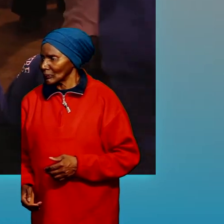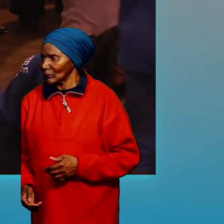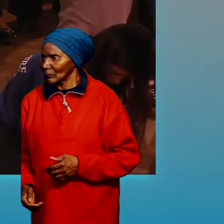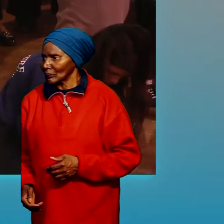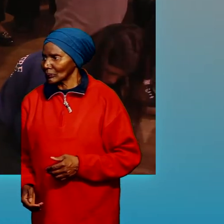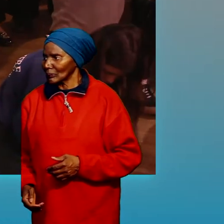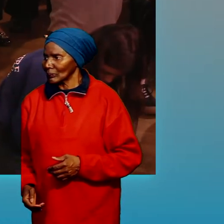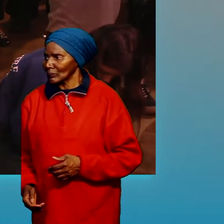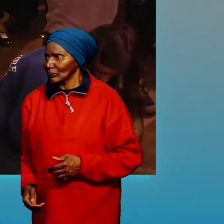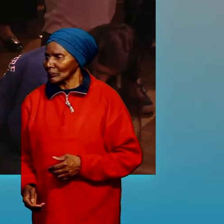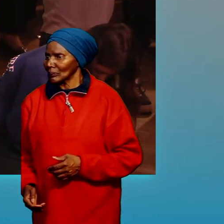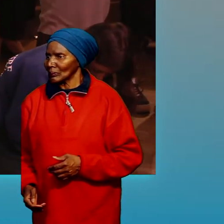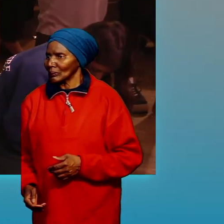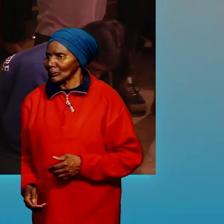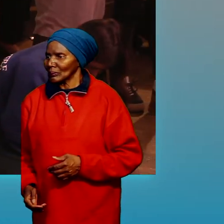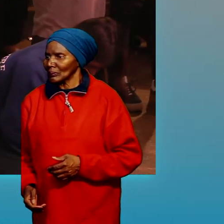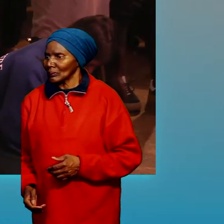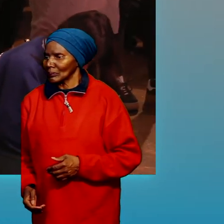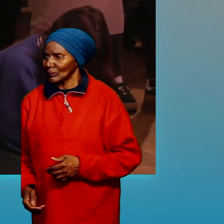Give me a hand.